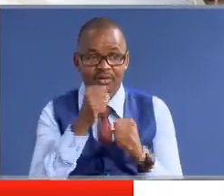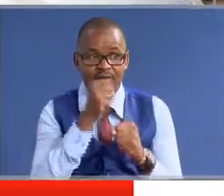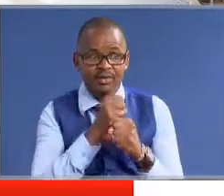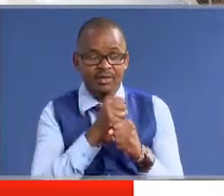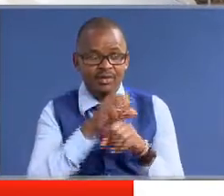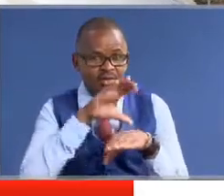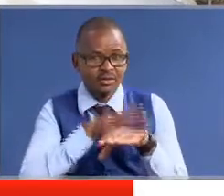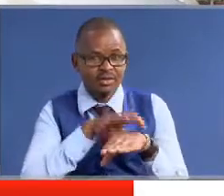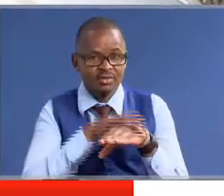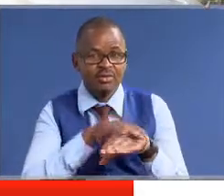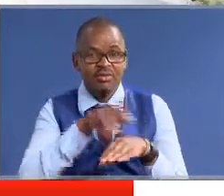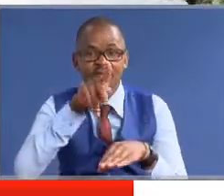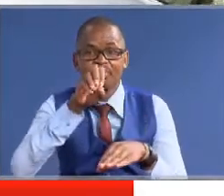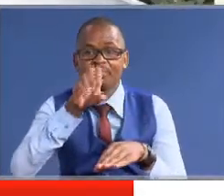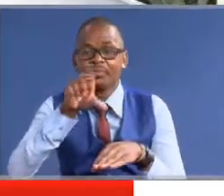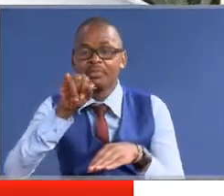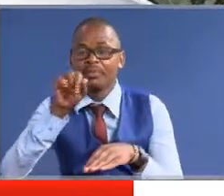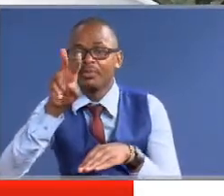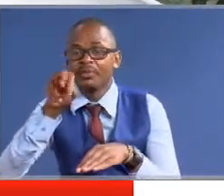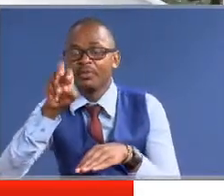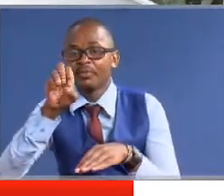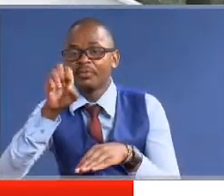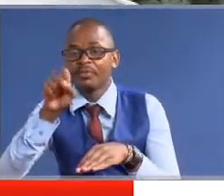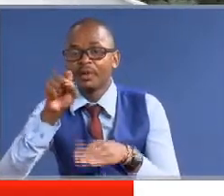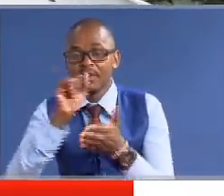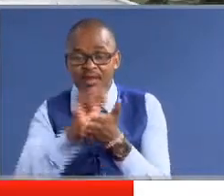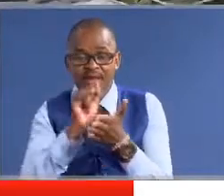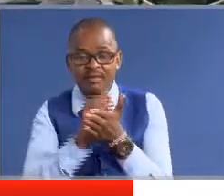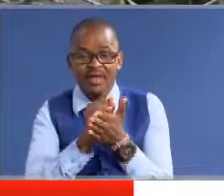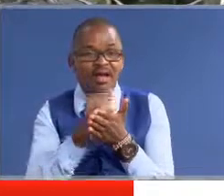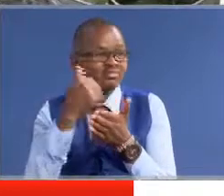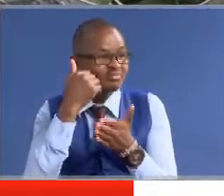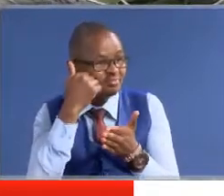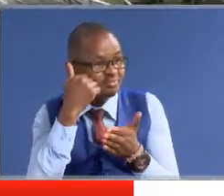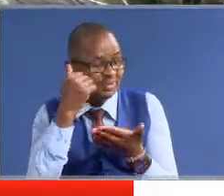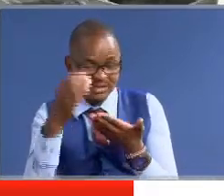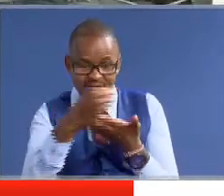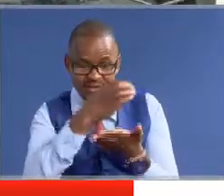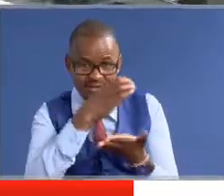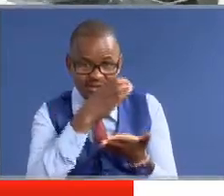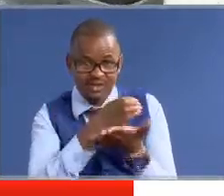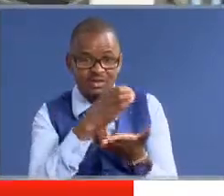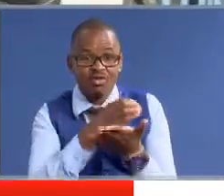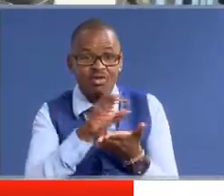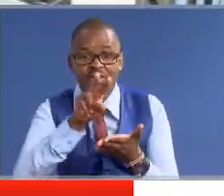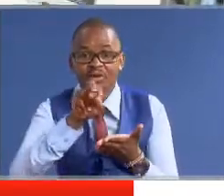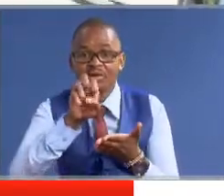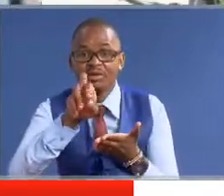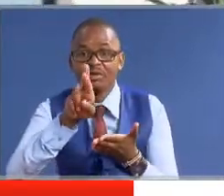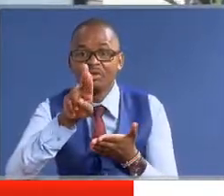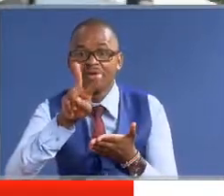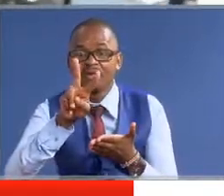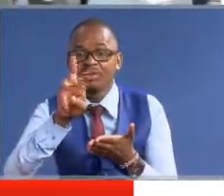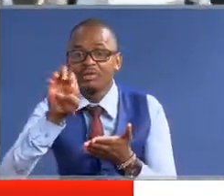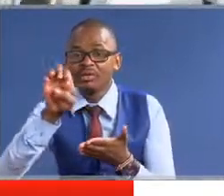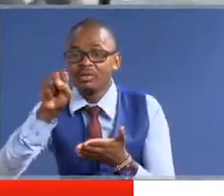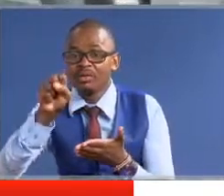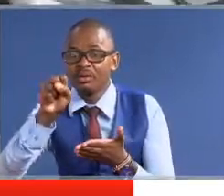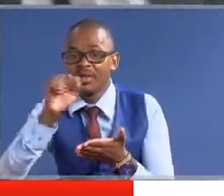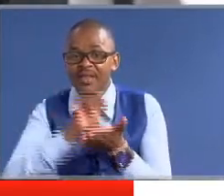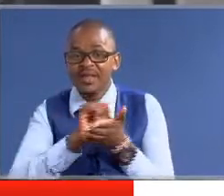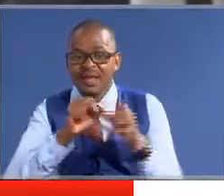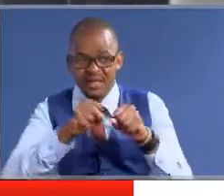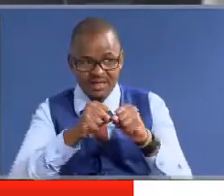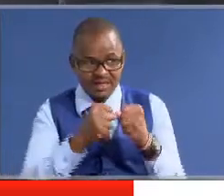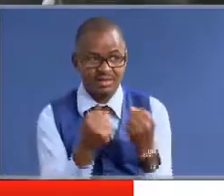suffered poliomyelitis, an infectious viral disease that affects the central nervous system and causes temporary or